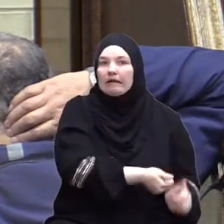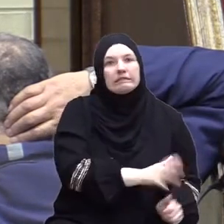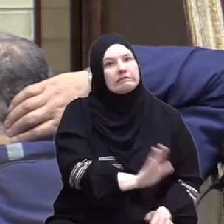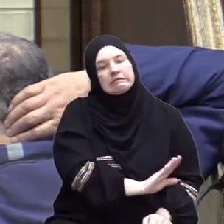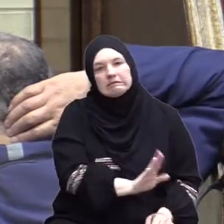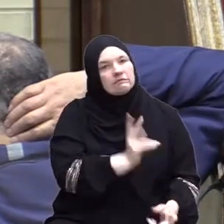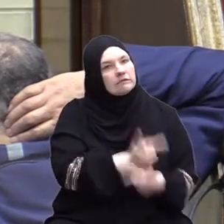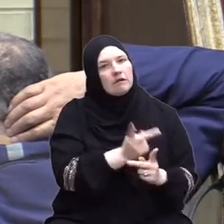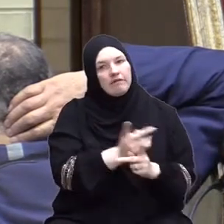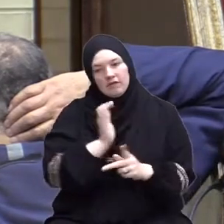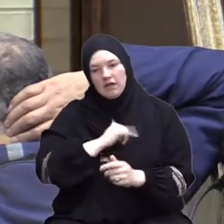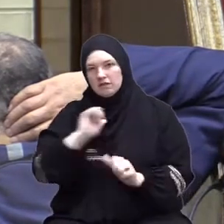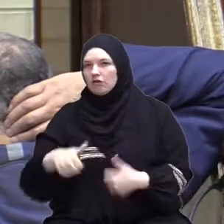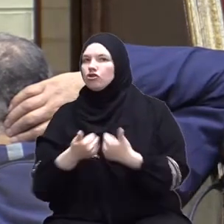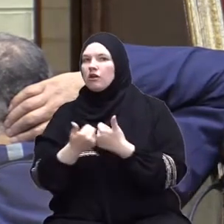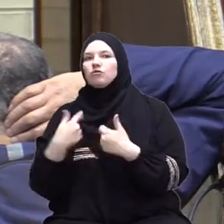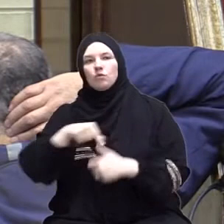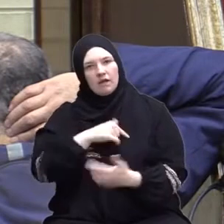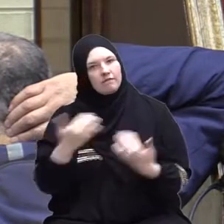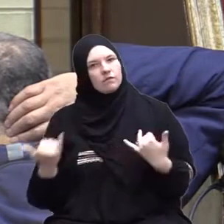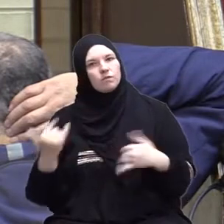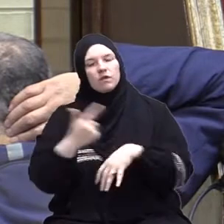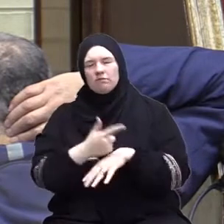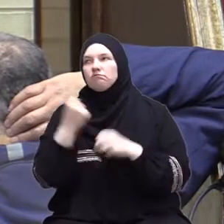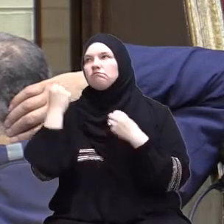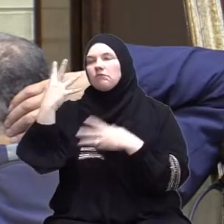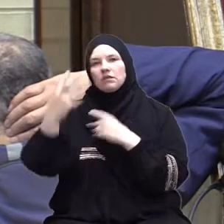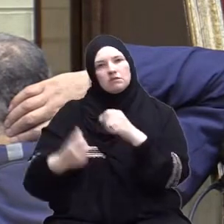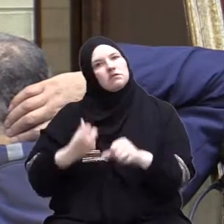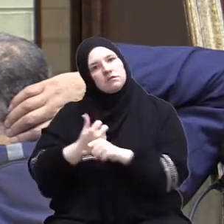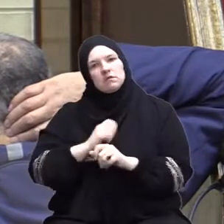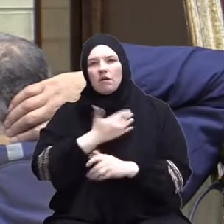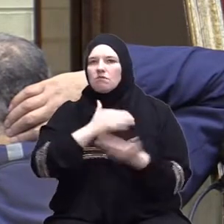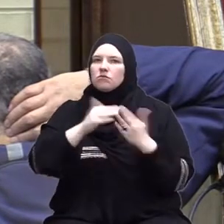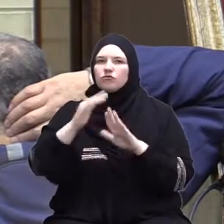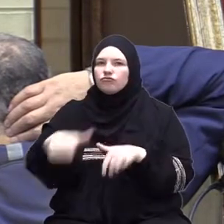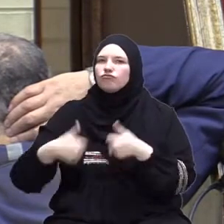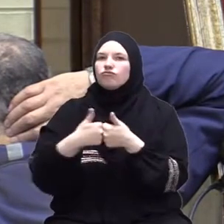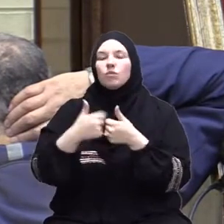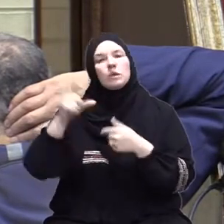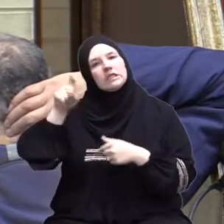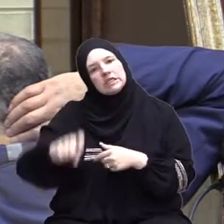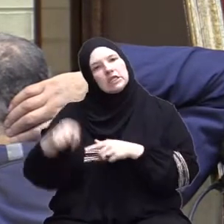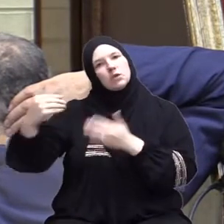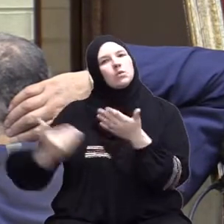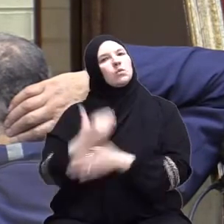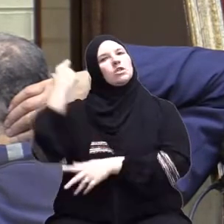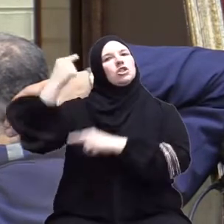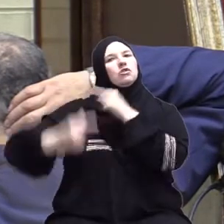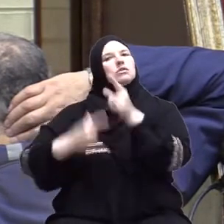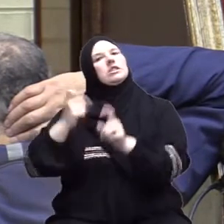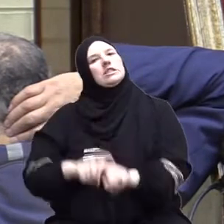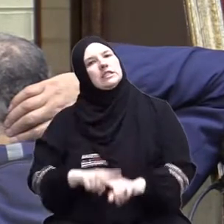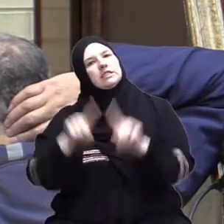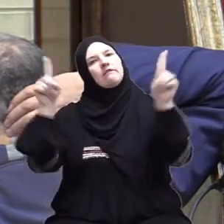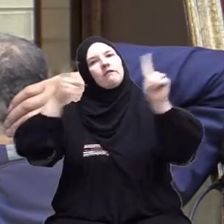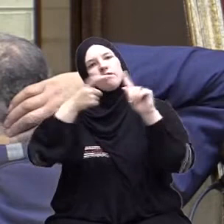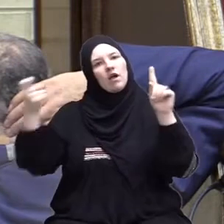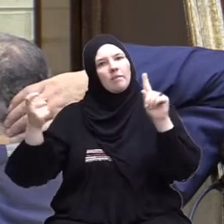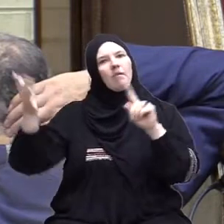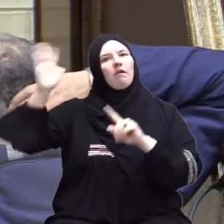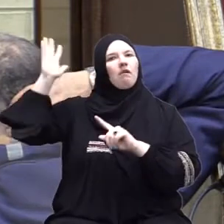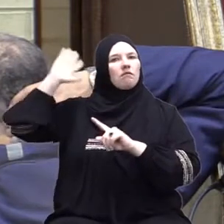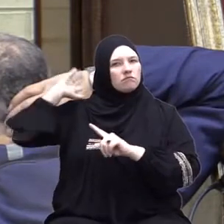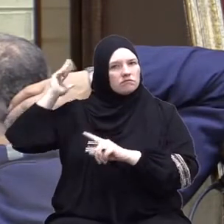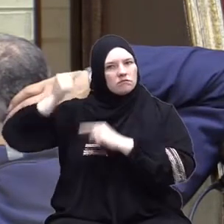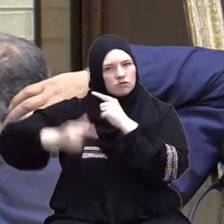is the challenge that our Ummah has, and it has had it for a long time. We need a generation that is different